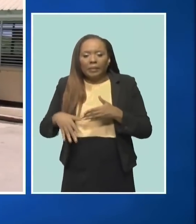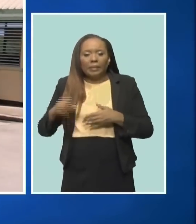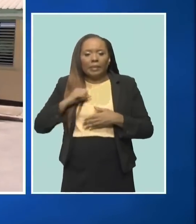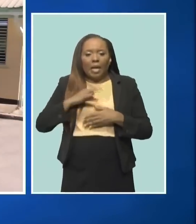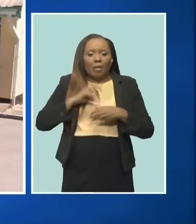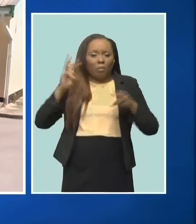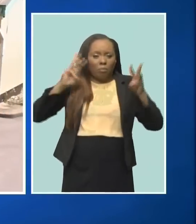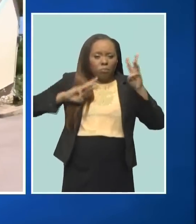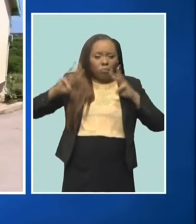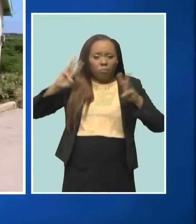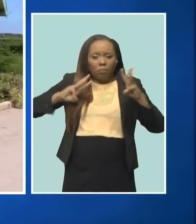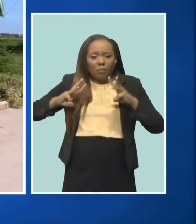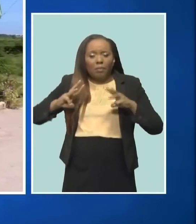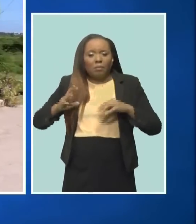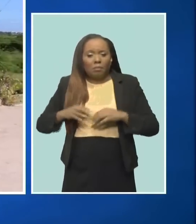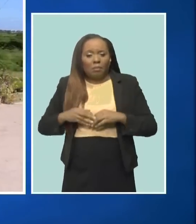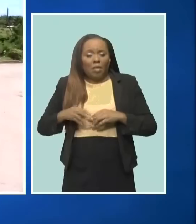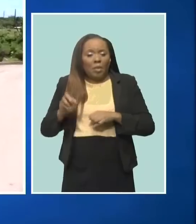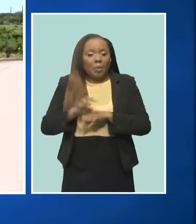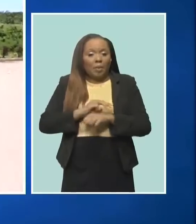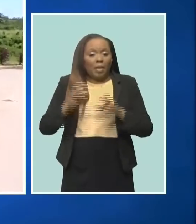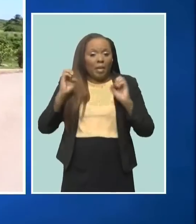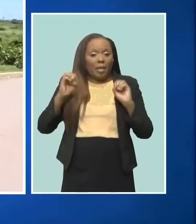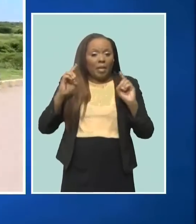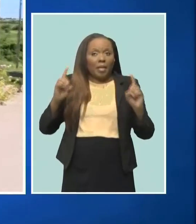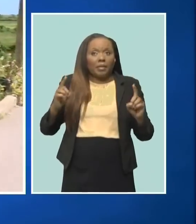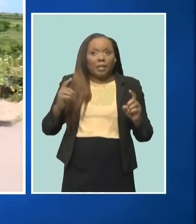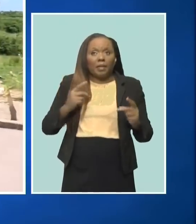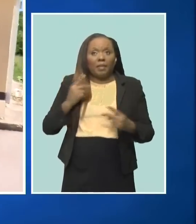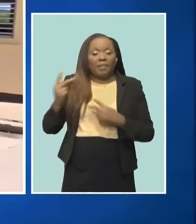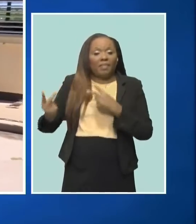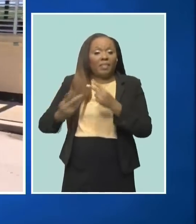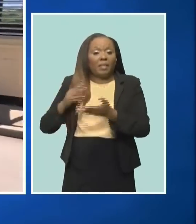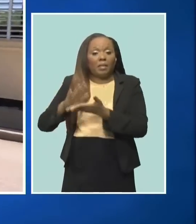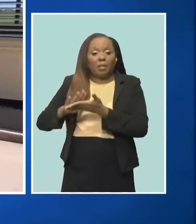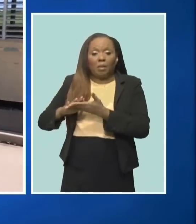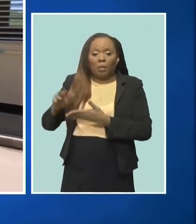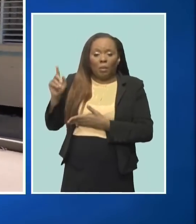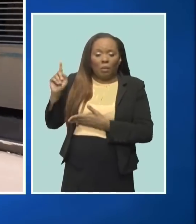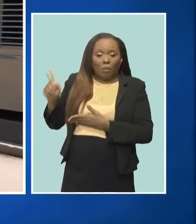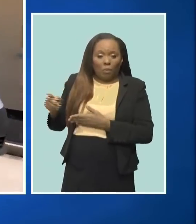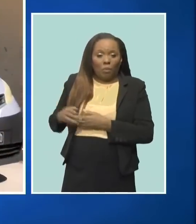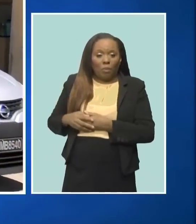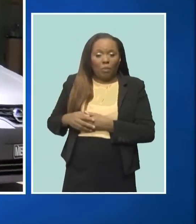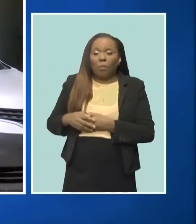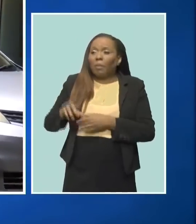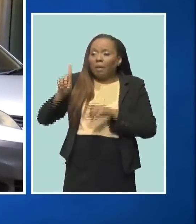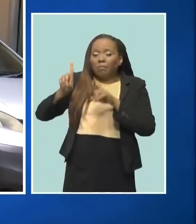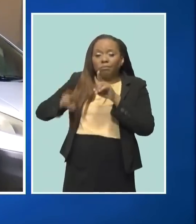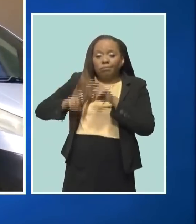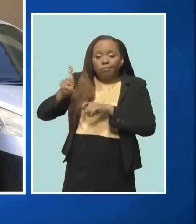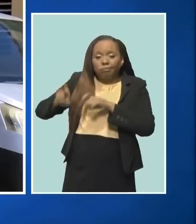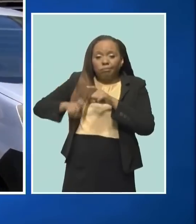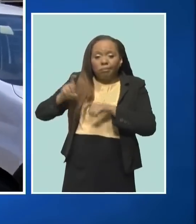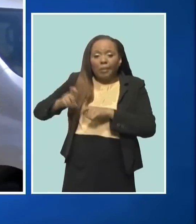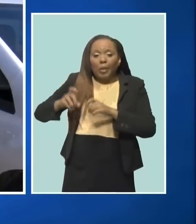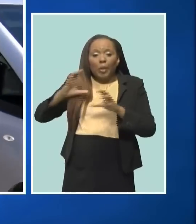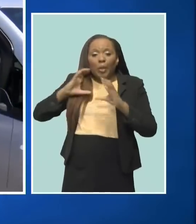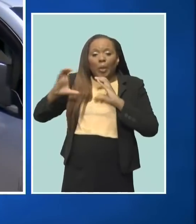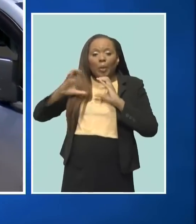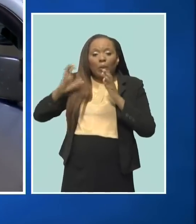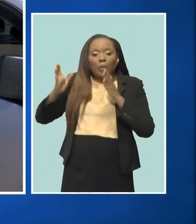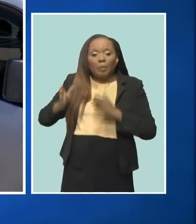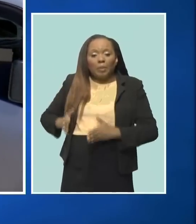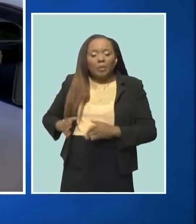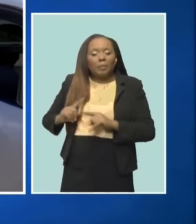at the St. Philip's School. Officials from the Ministry of Education, Technological and Vocational Training visited the institution.